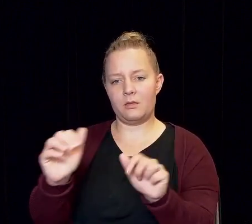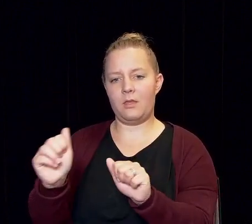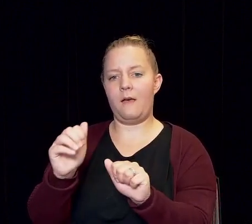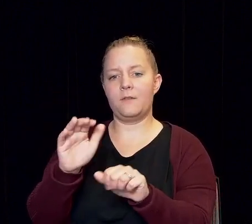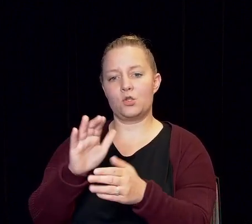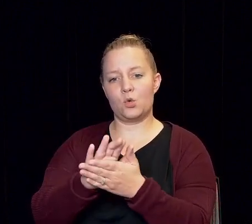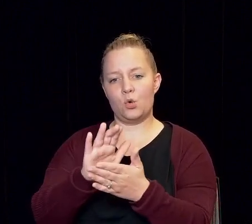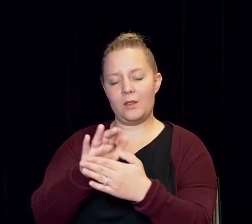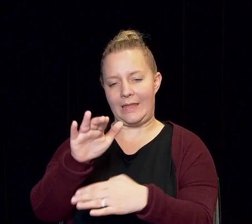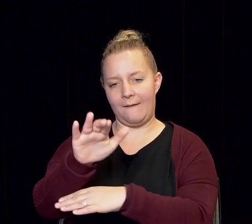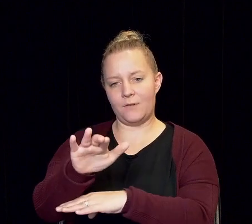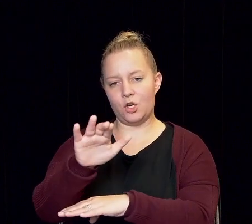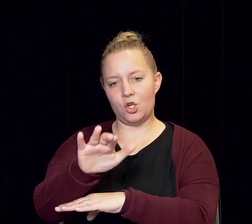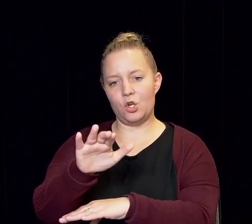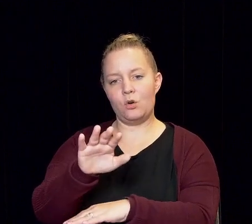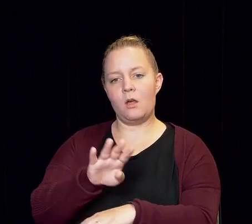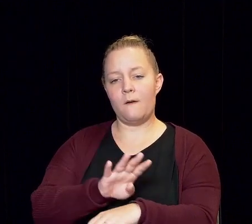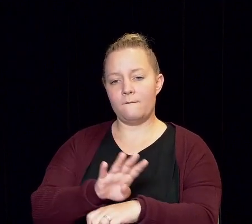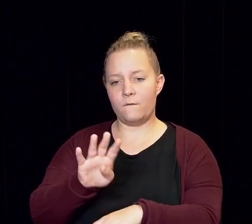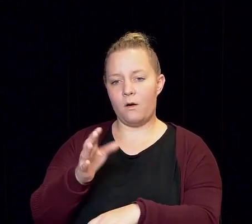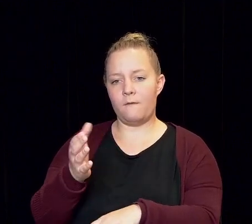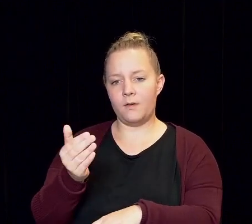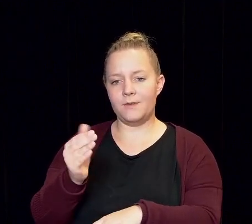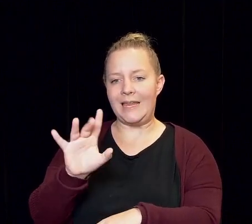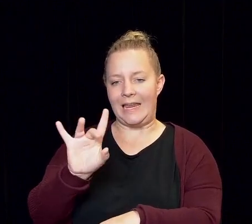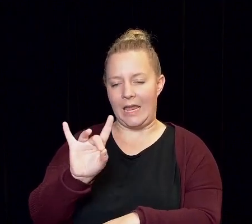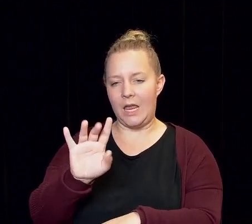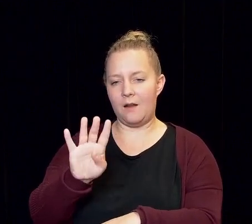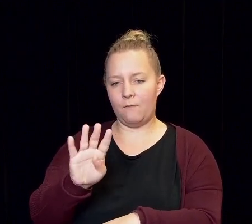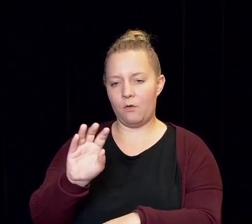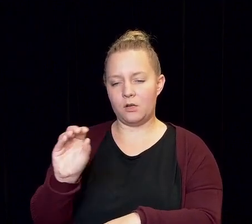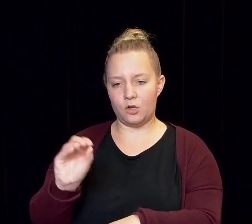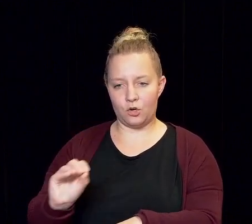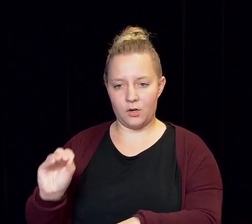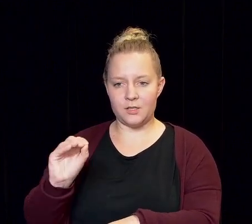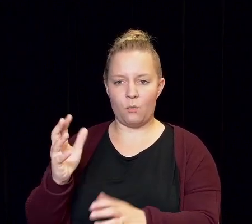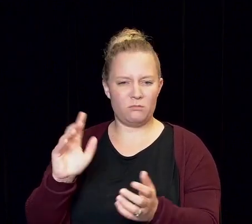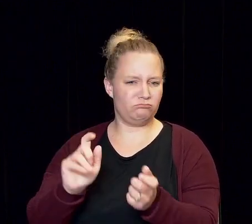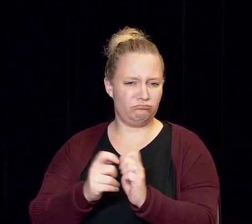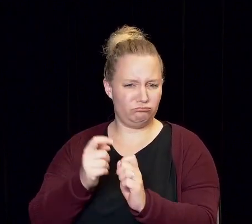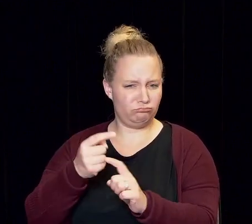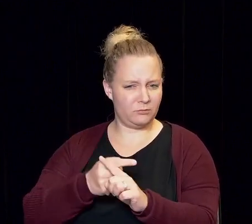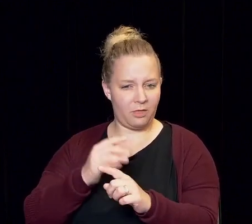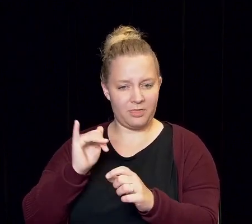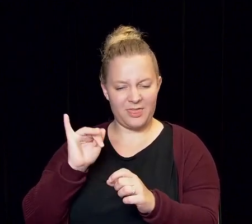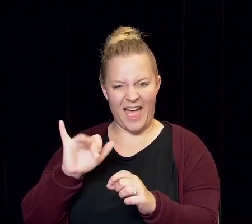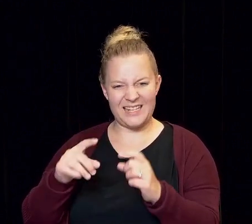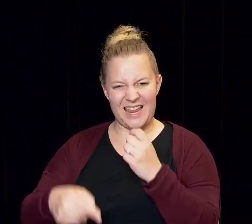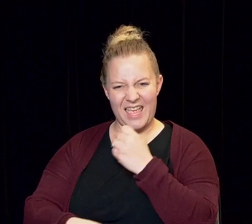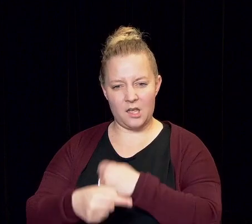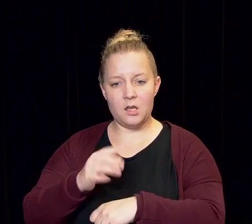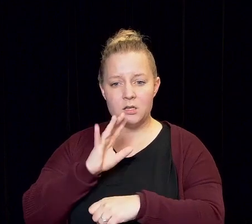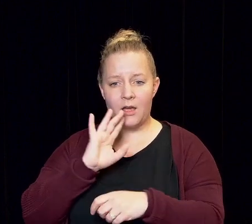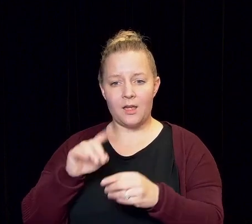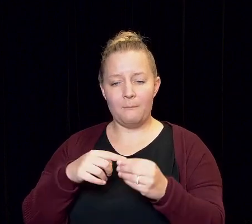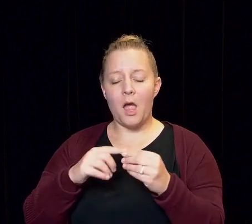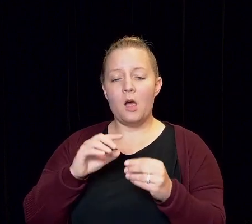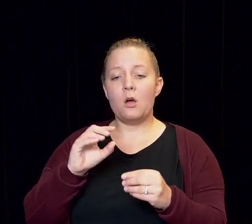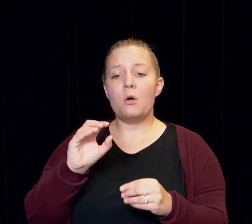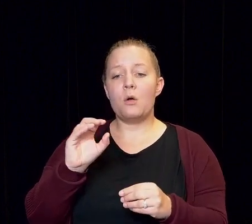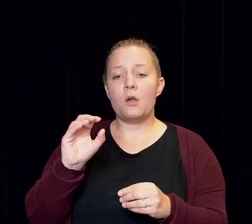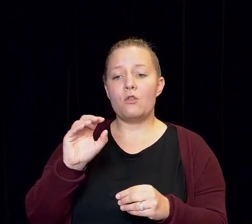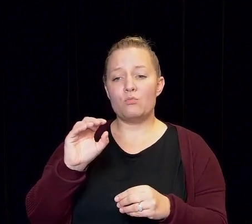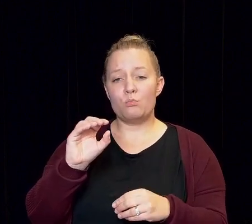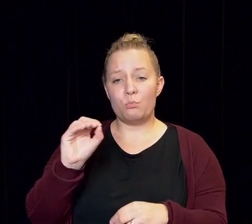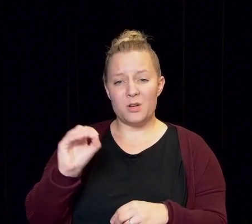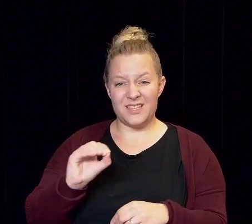84 degrees. What was the percent of change in the temperature that day? And whenever you're talking about the percent of change, we'd also like you